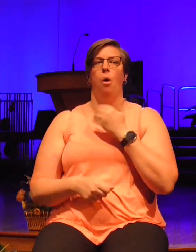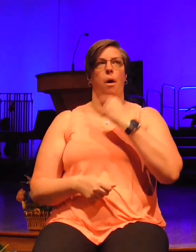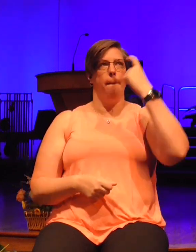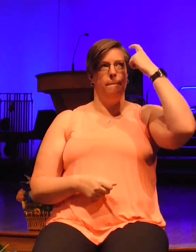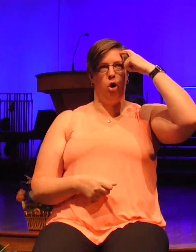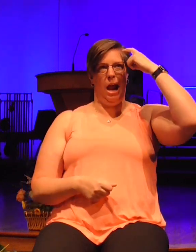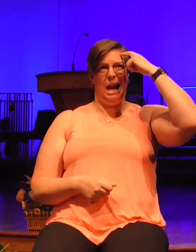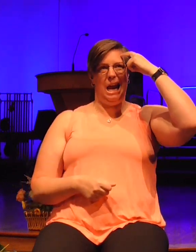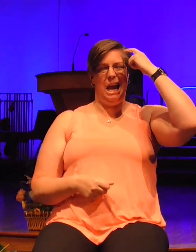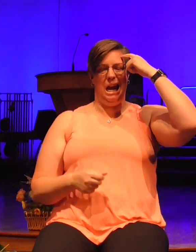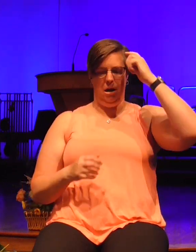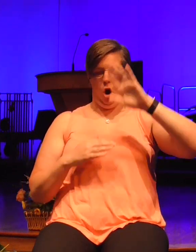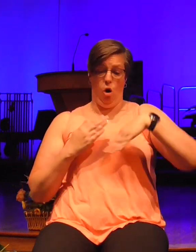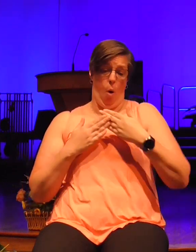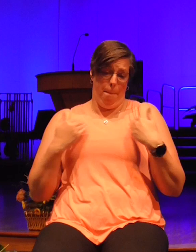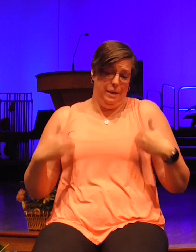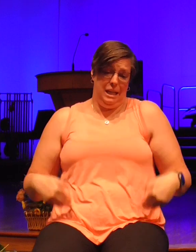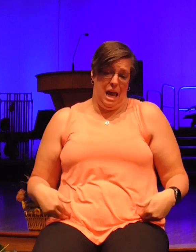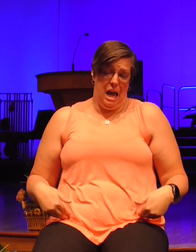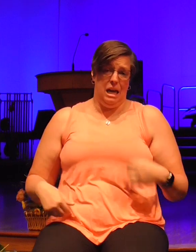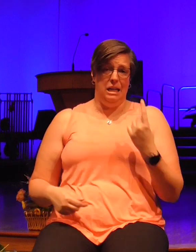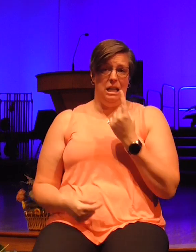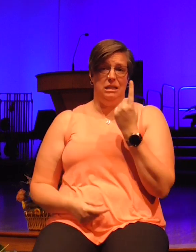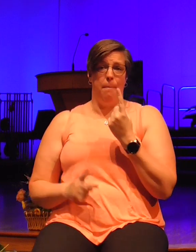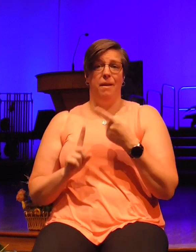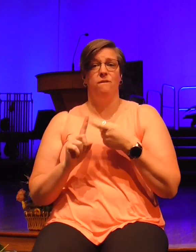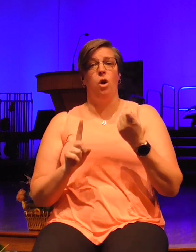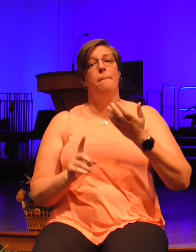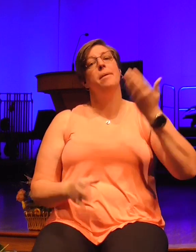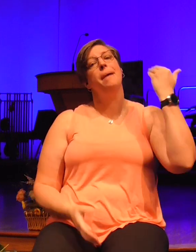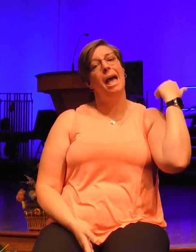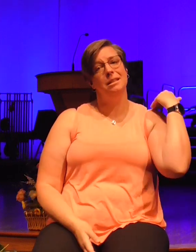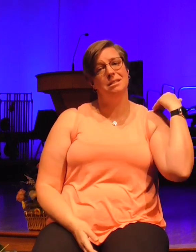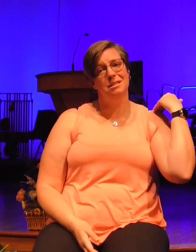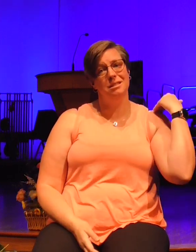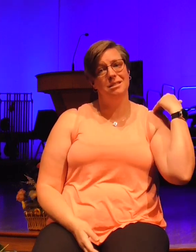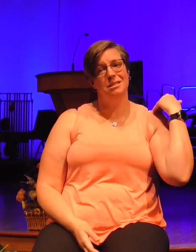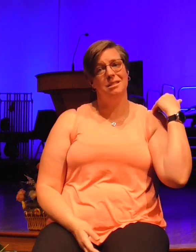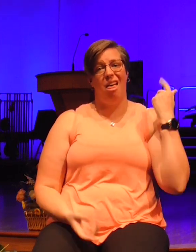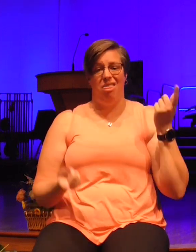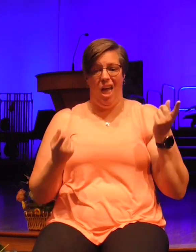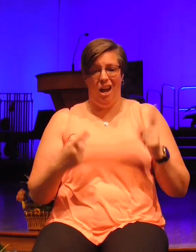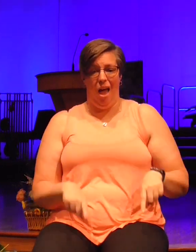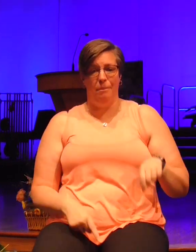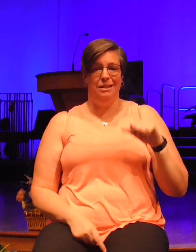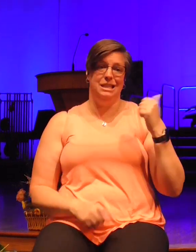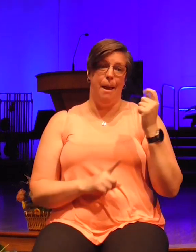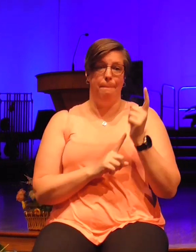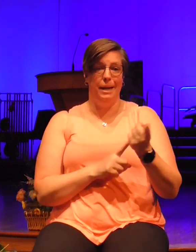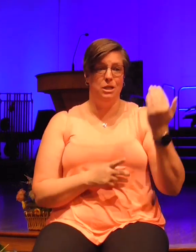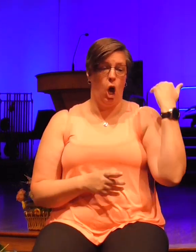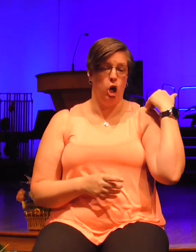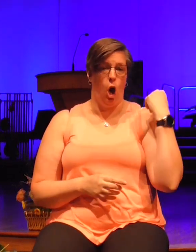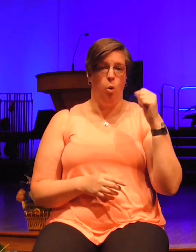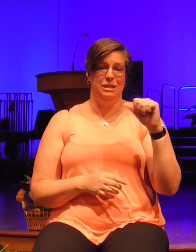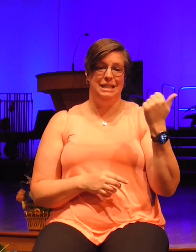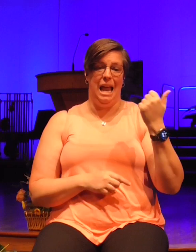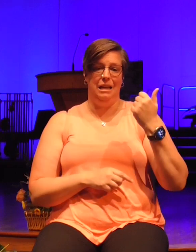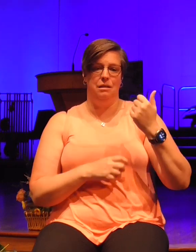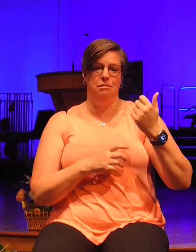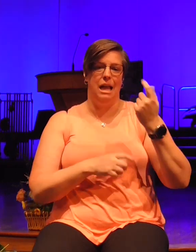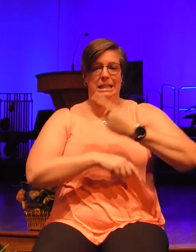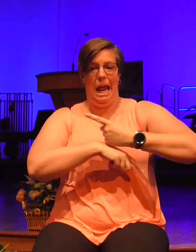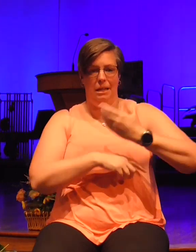mind, our whole being is in something from the past that occurred 10 minutes ago, 10 days ago, 10 years ago, and